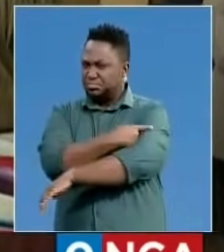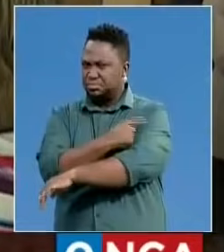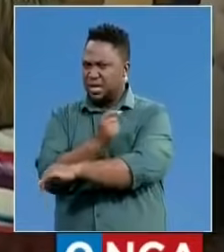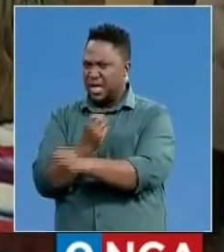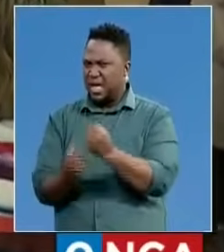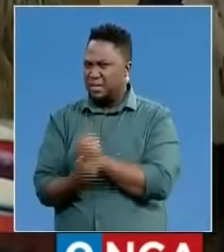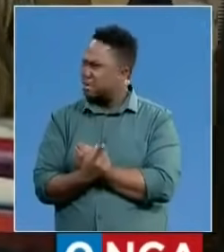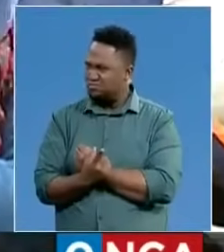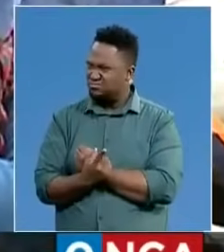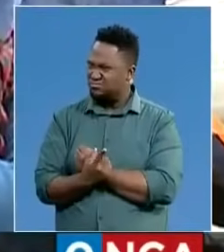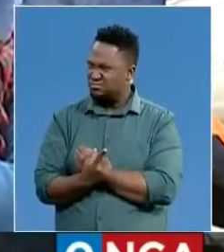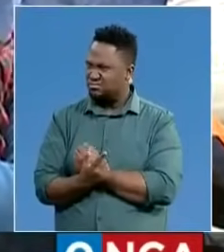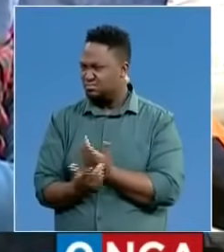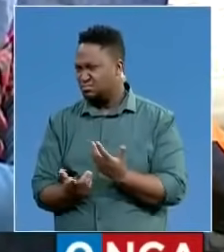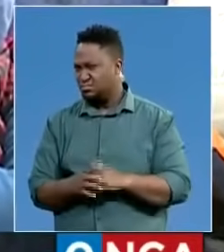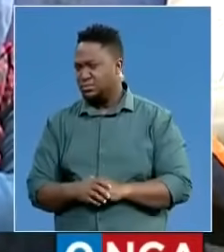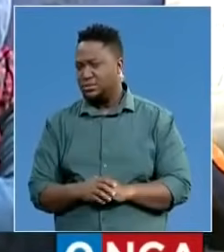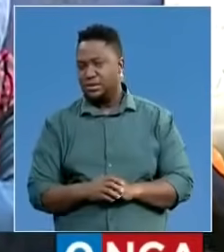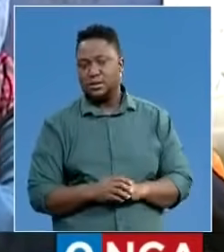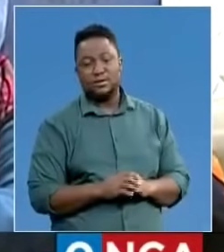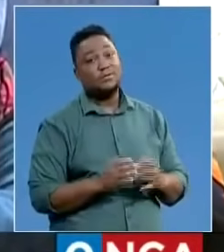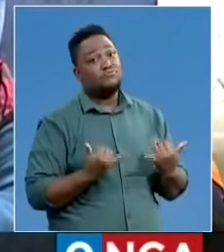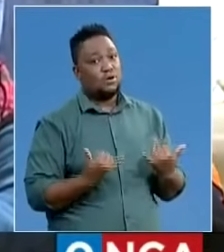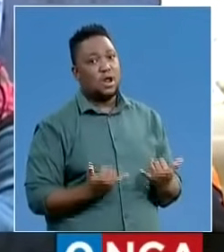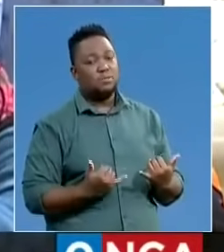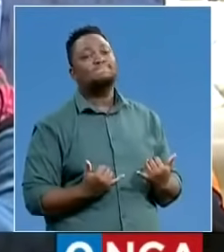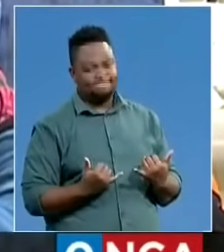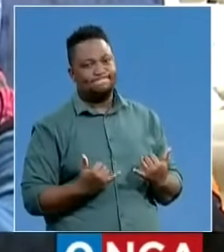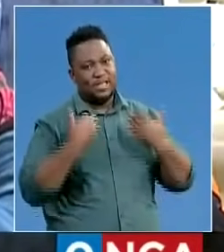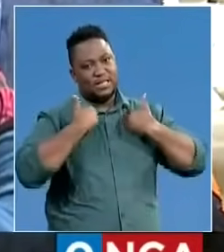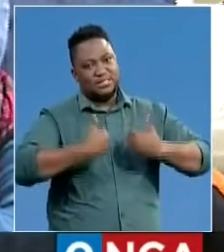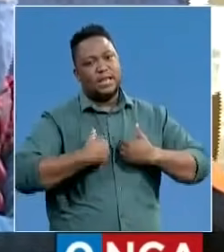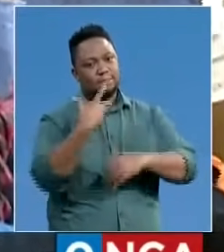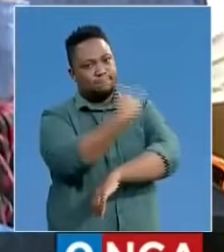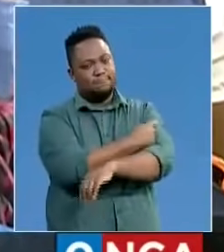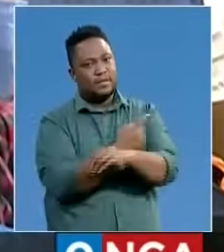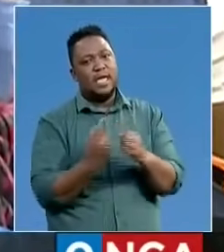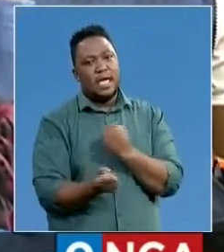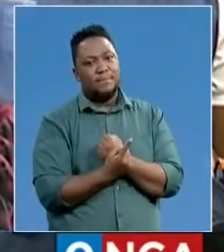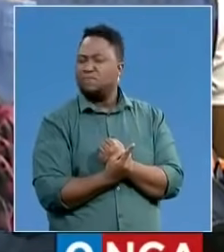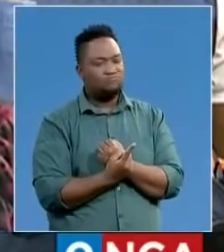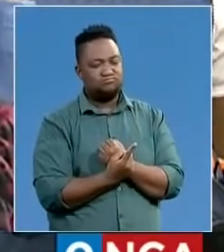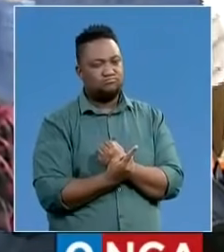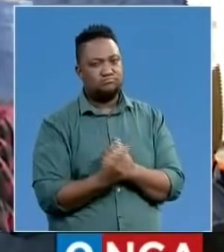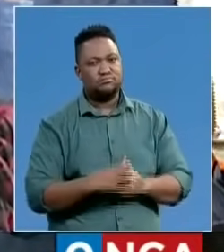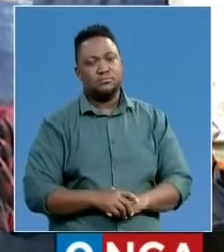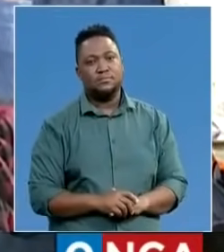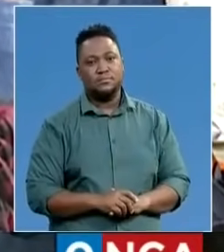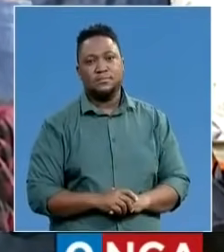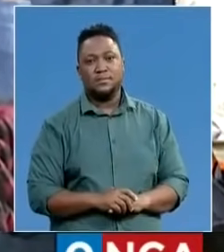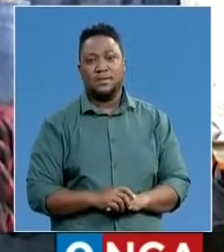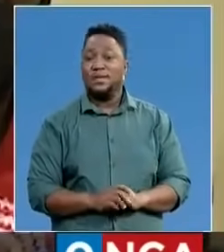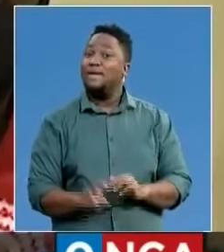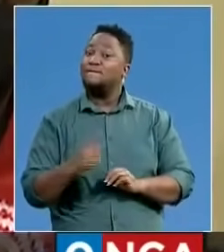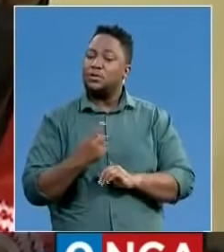Sunday? At this point in time, Thembekile, there's no vaccinations happening on a Sunday. We will obviously assess